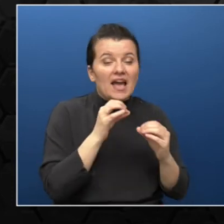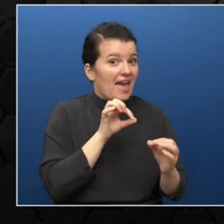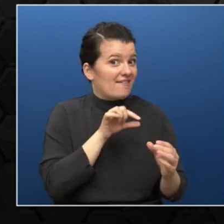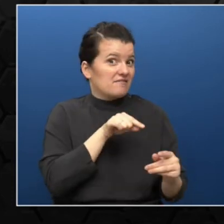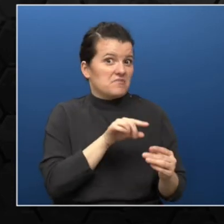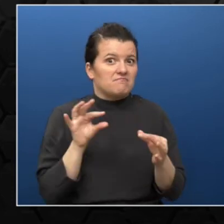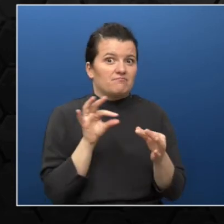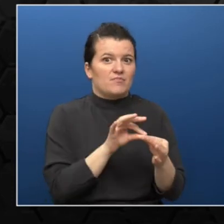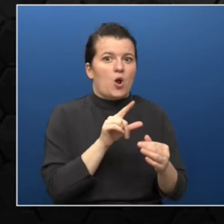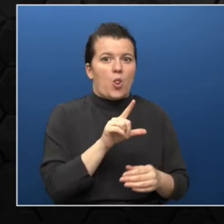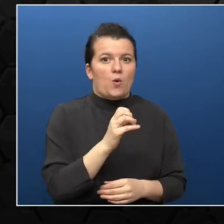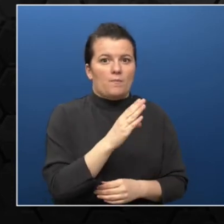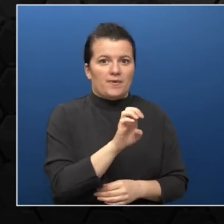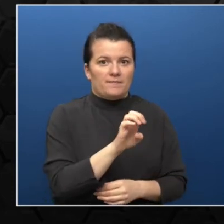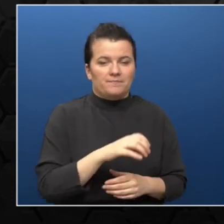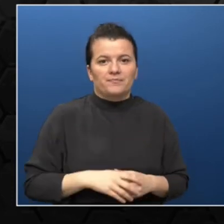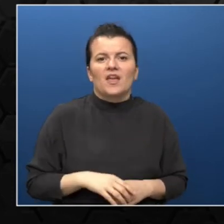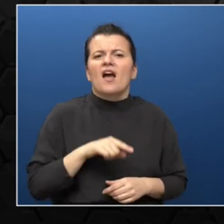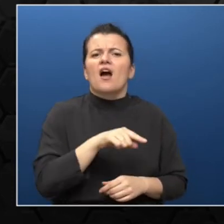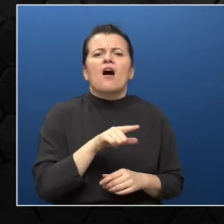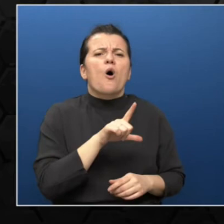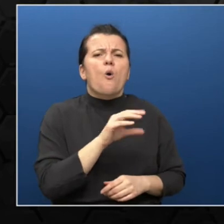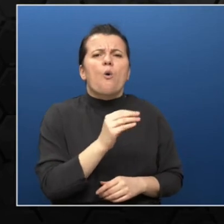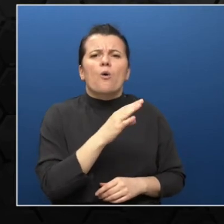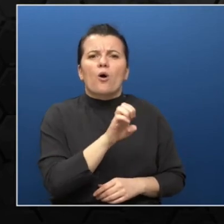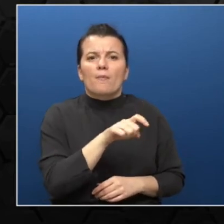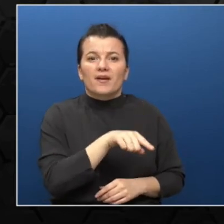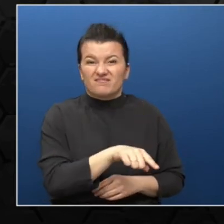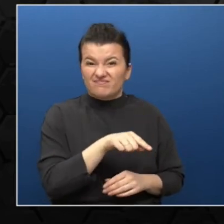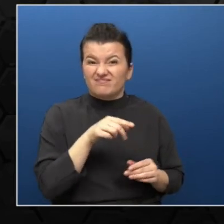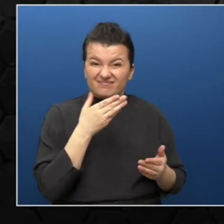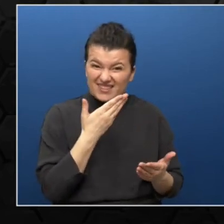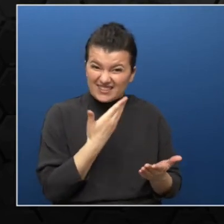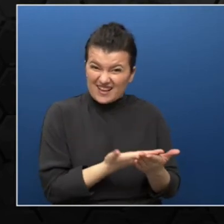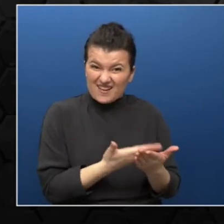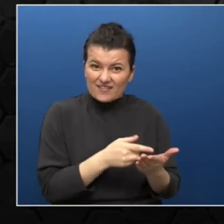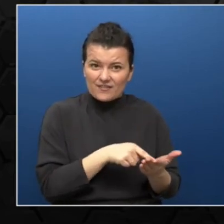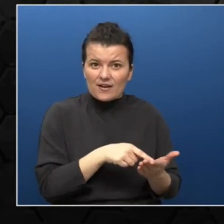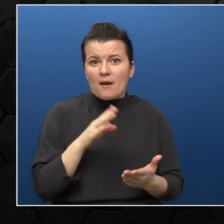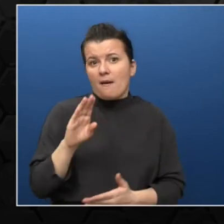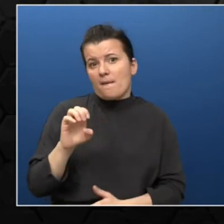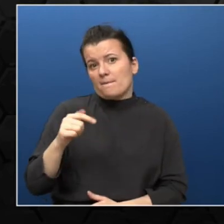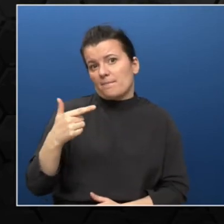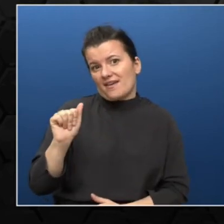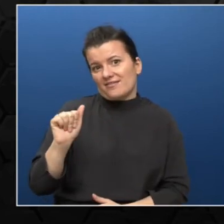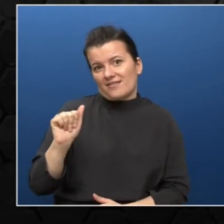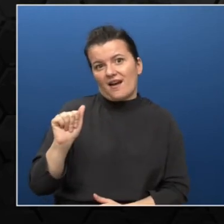as beta, even though I have to be honest, in my opinion, I've seen